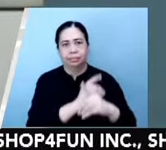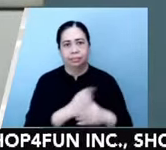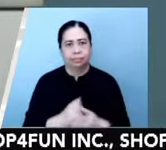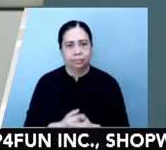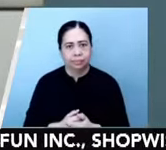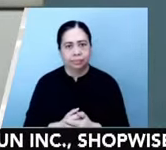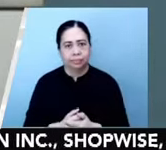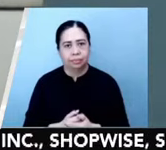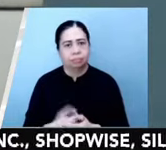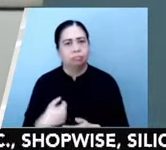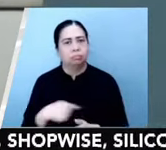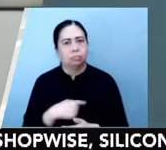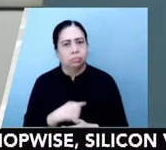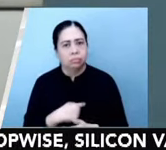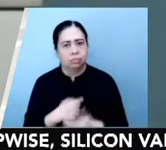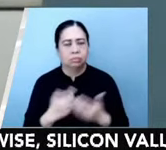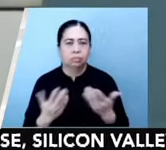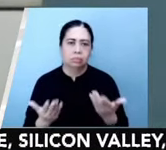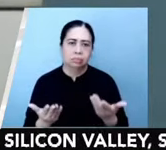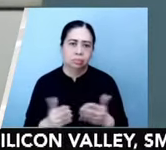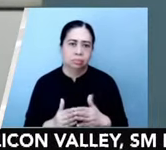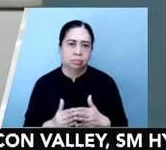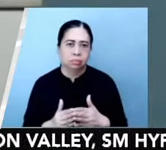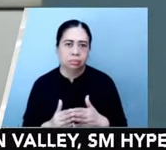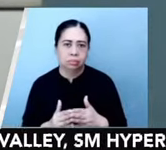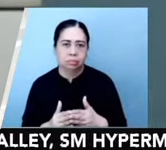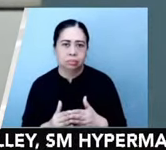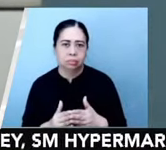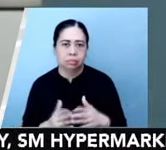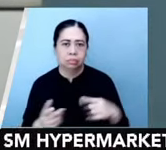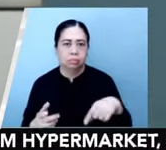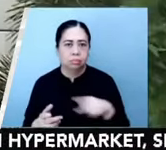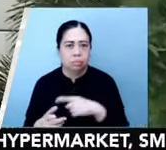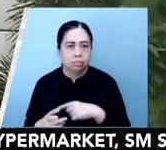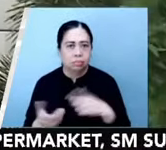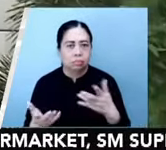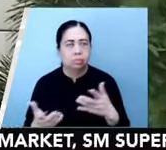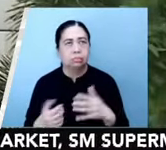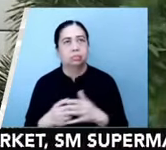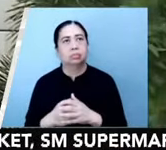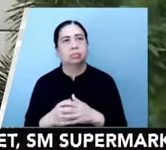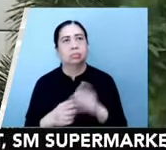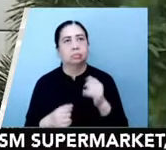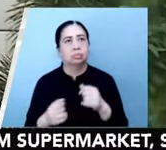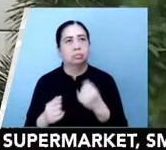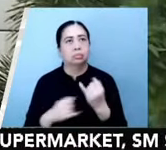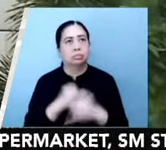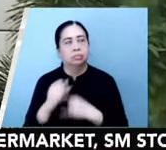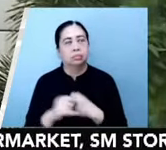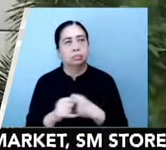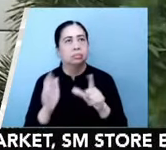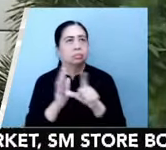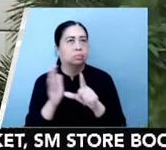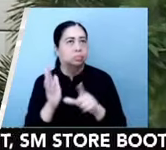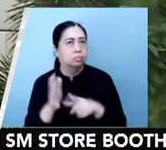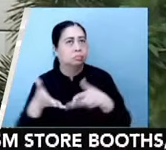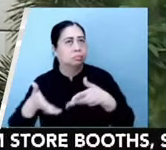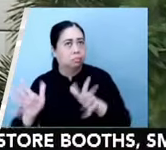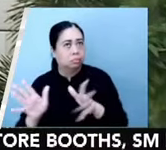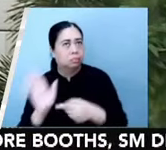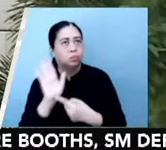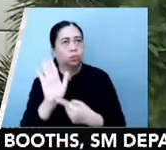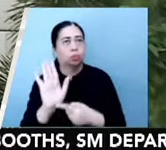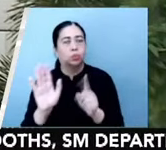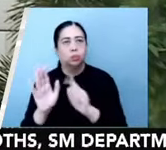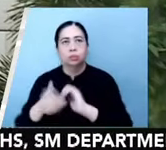practicing what is allowed under international law as I said, it's a show of unity. Mm-hmm.